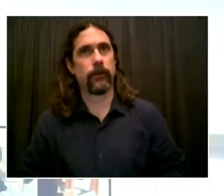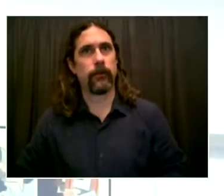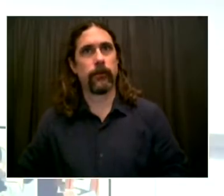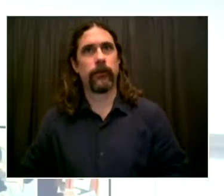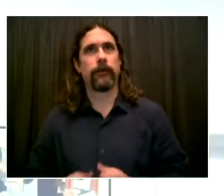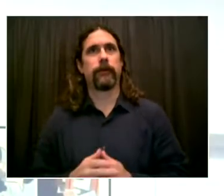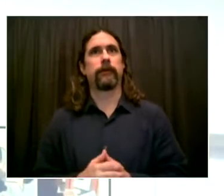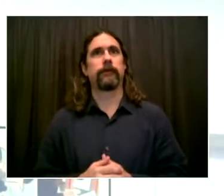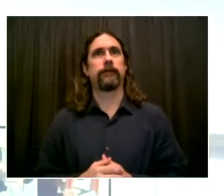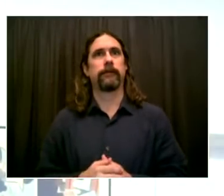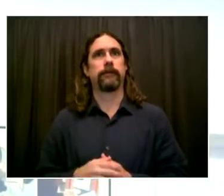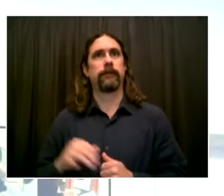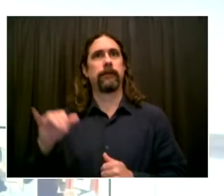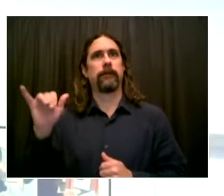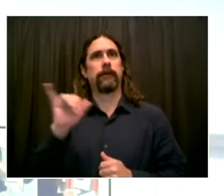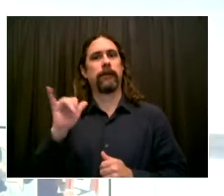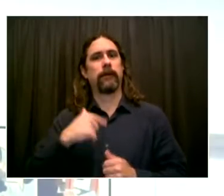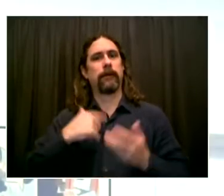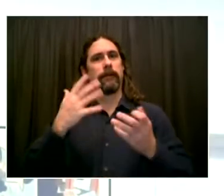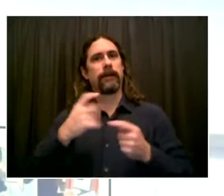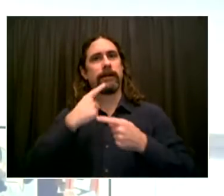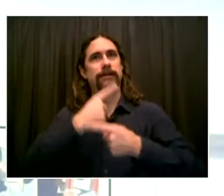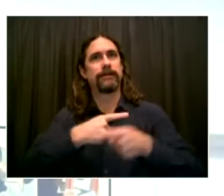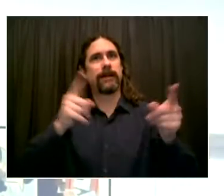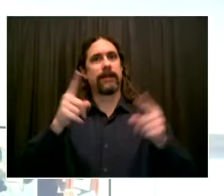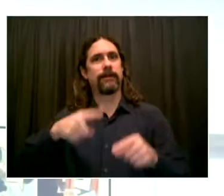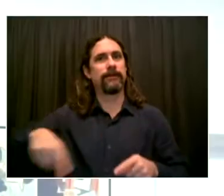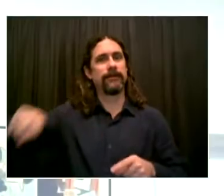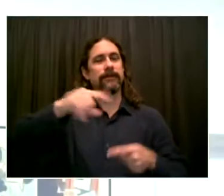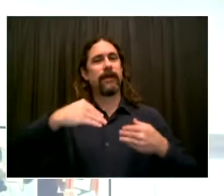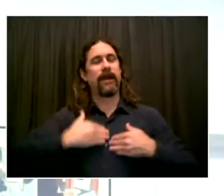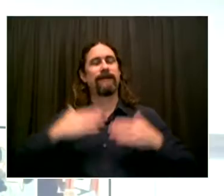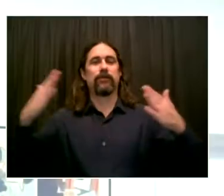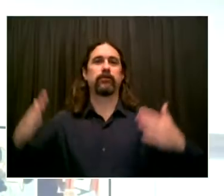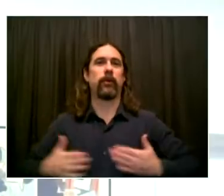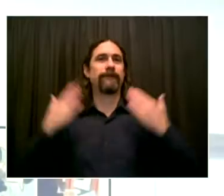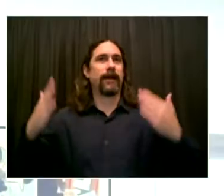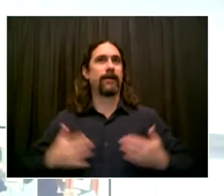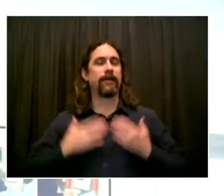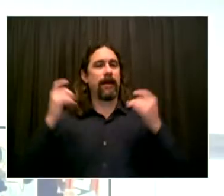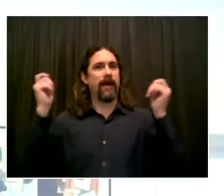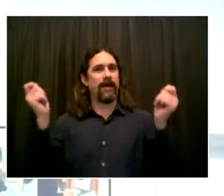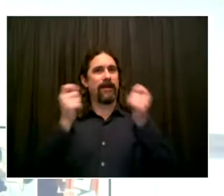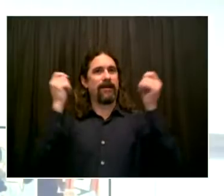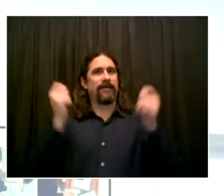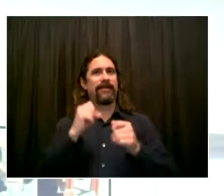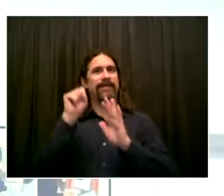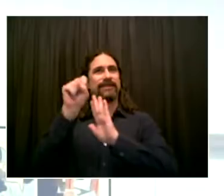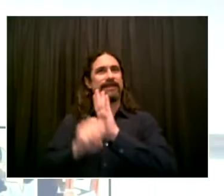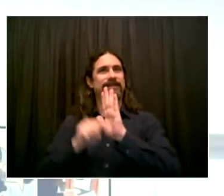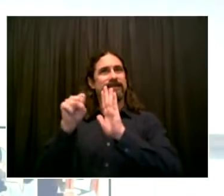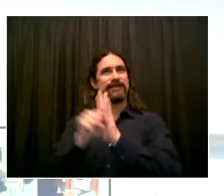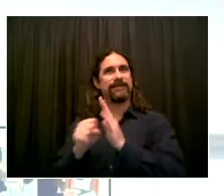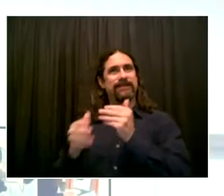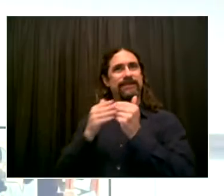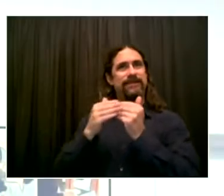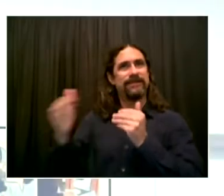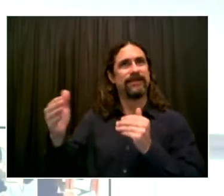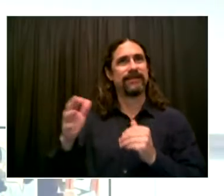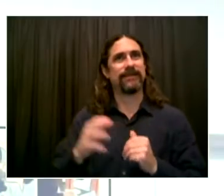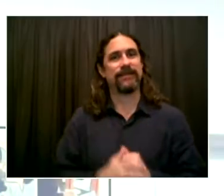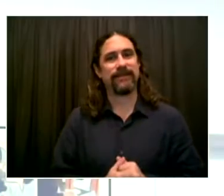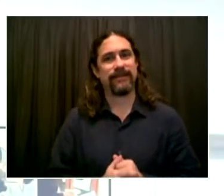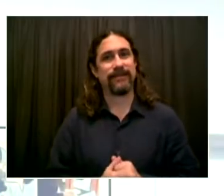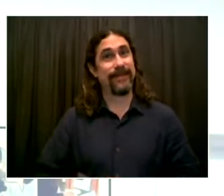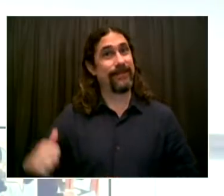holiday season. On Thanksgiving Eve, I'm feeling grateful for so much, the chance to reconnect with loved ones and